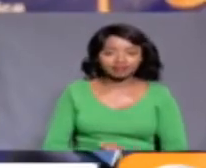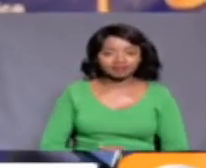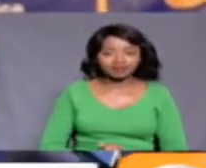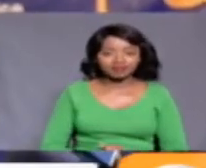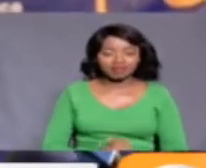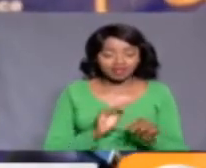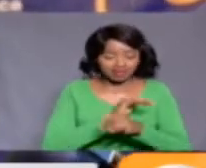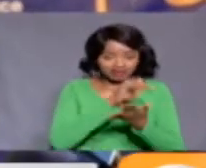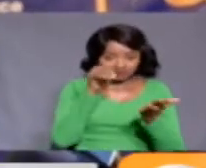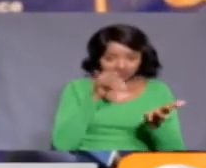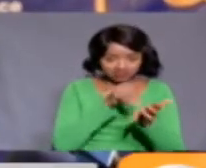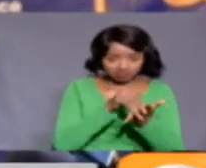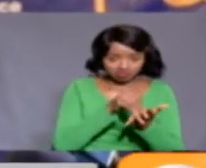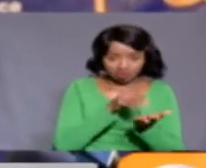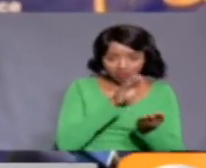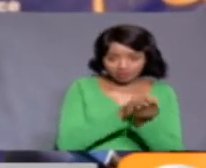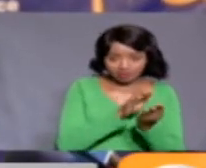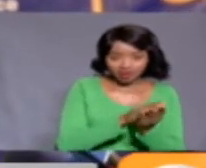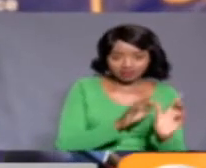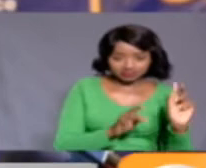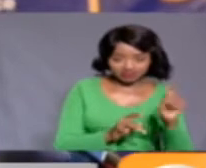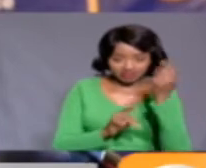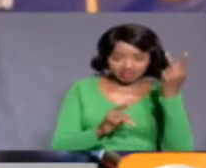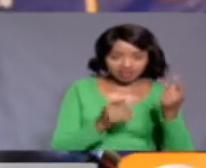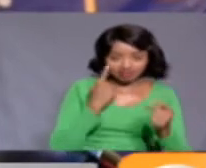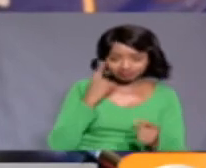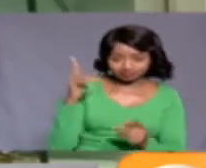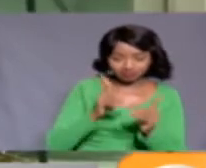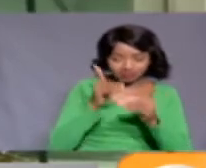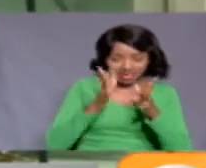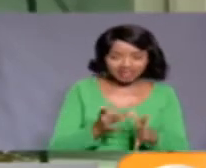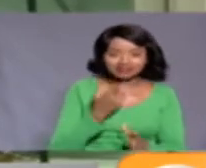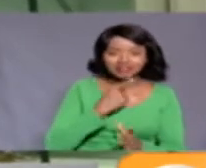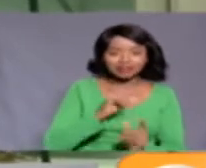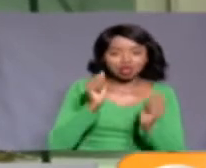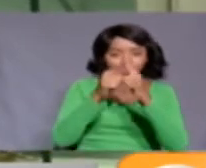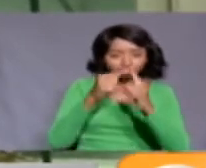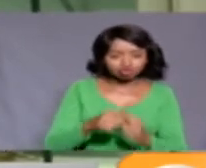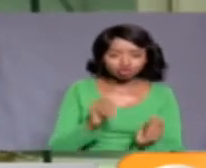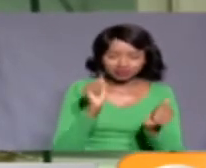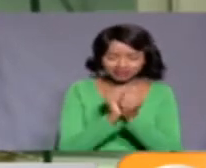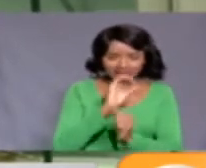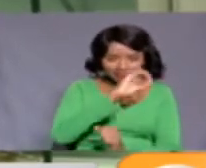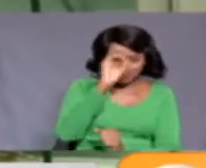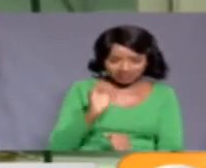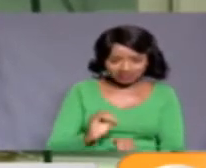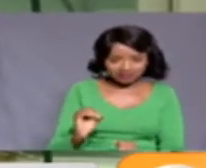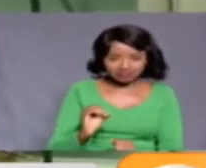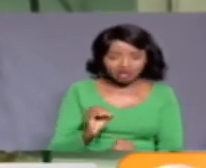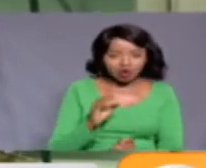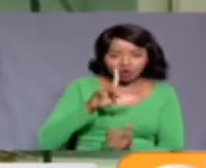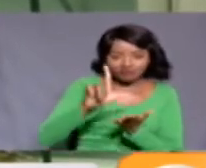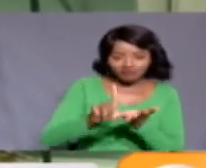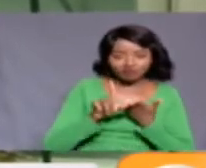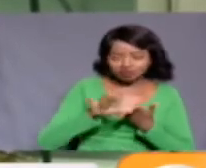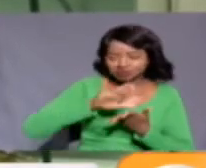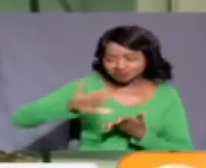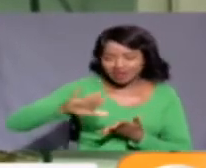Bank of Kenya Governor Dr. Patrick Njoroge attributed at least 10% of loans defaulted in the country last year to